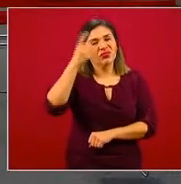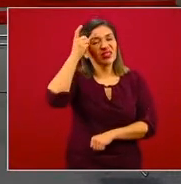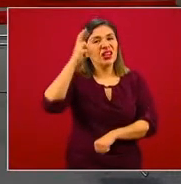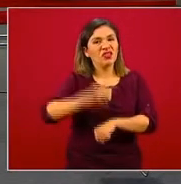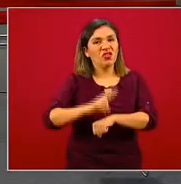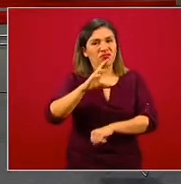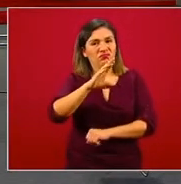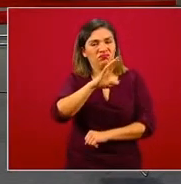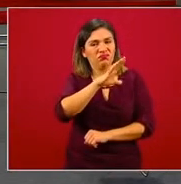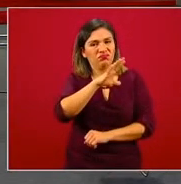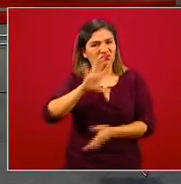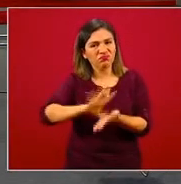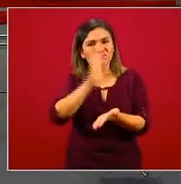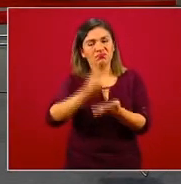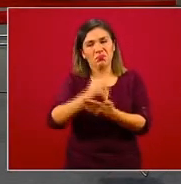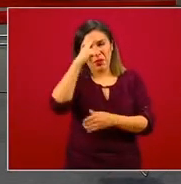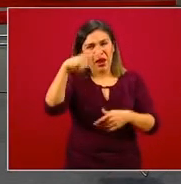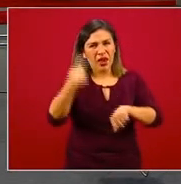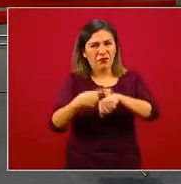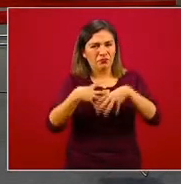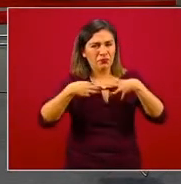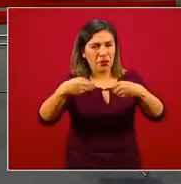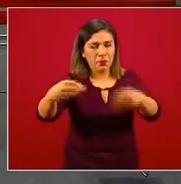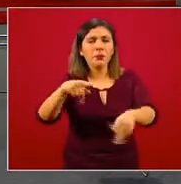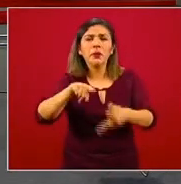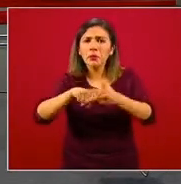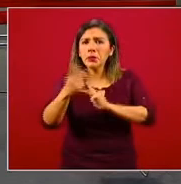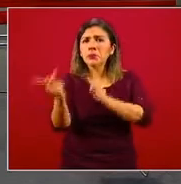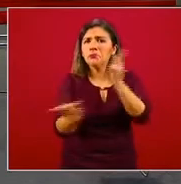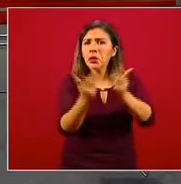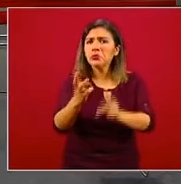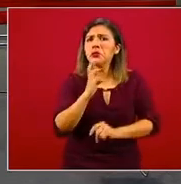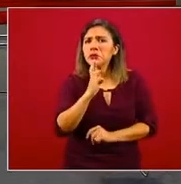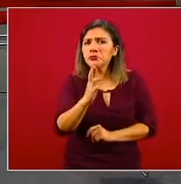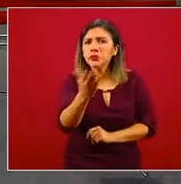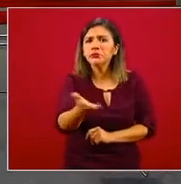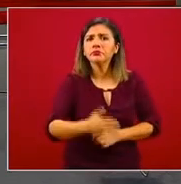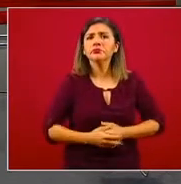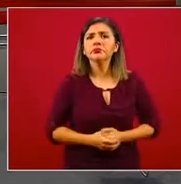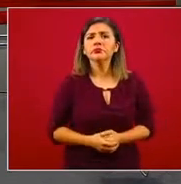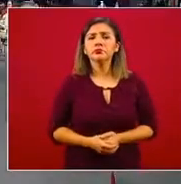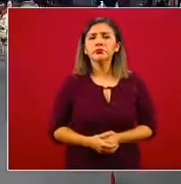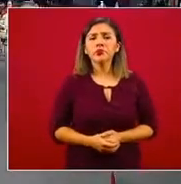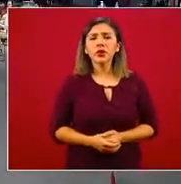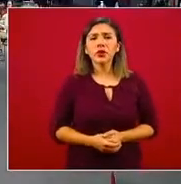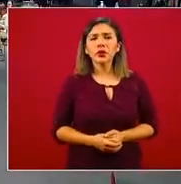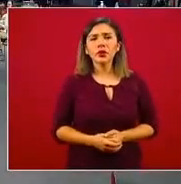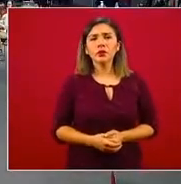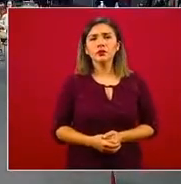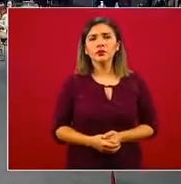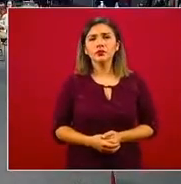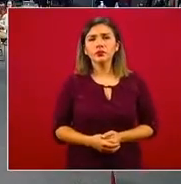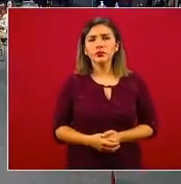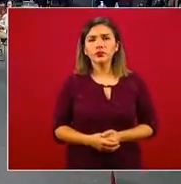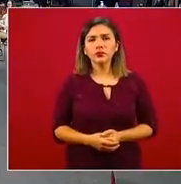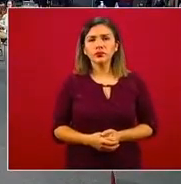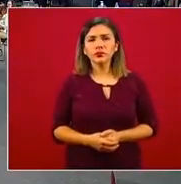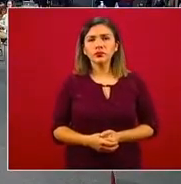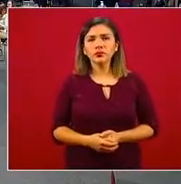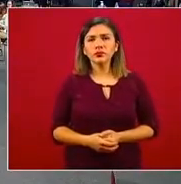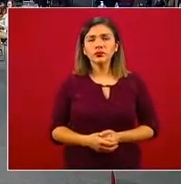much, Dr. Jose Luis Salomia, the director of the epidemiological unit.